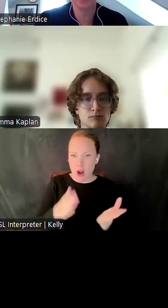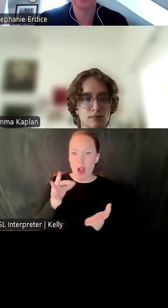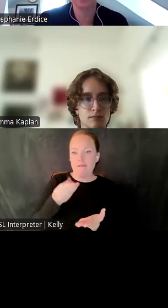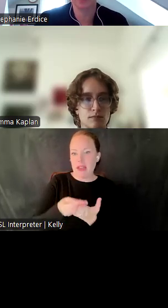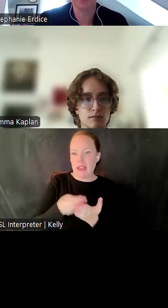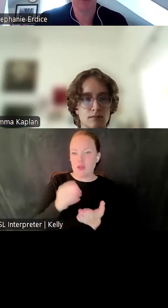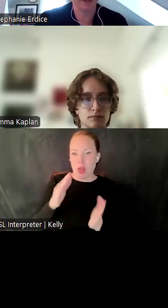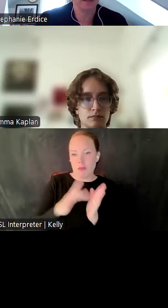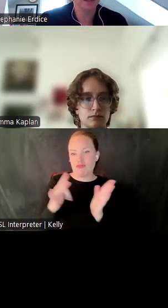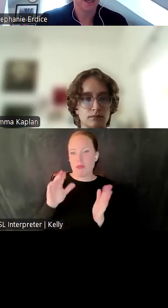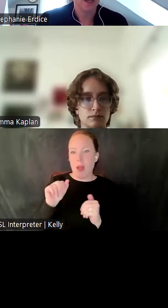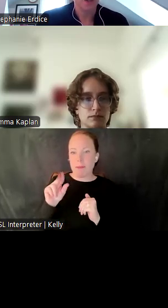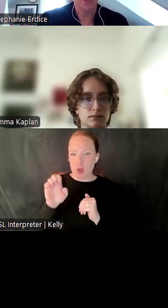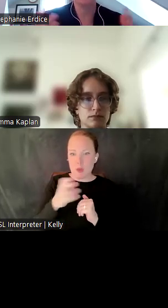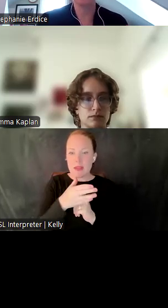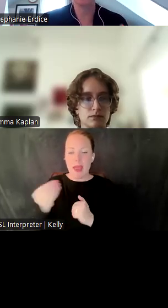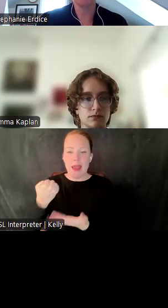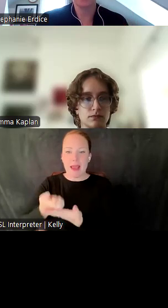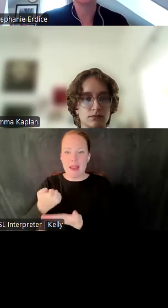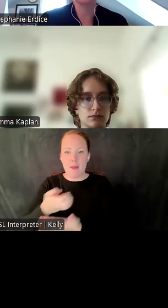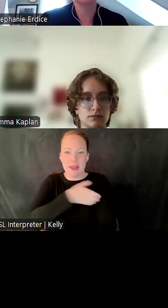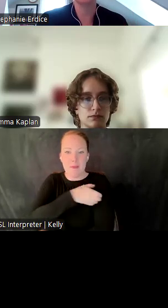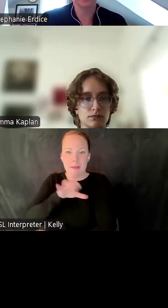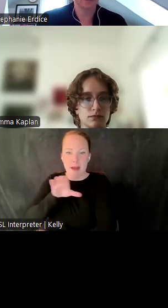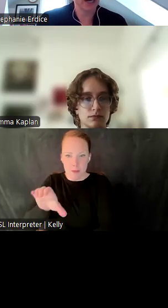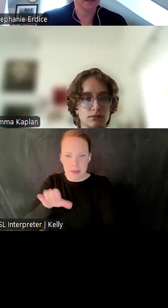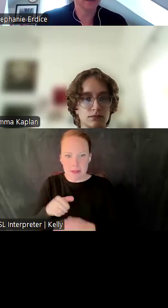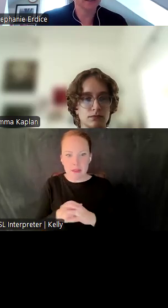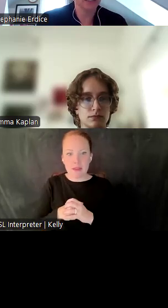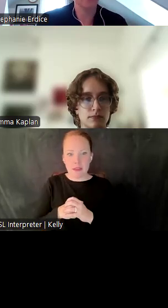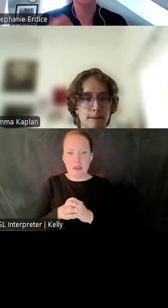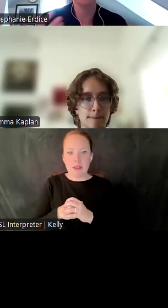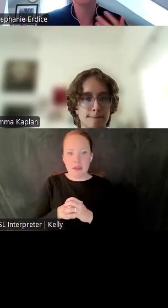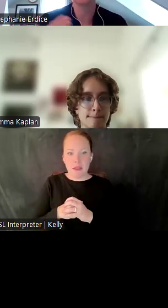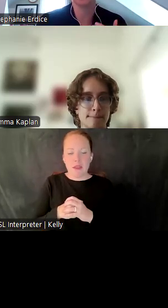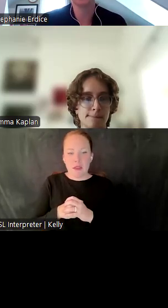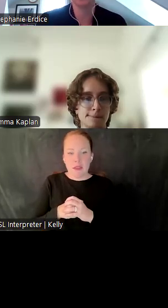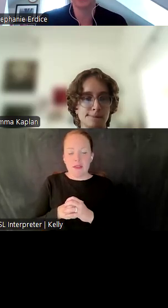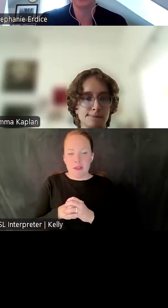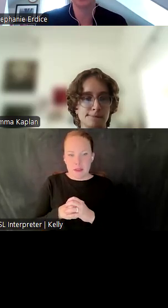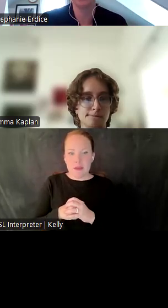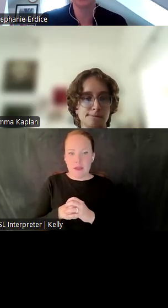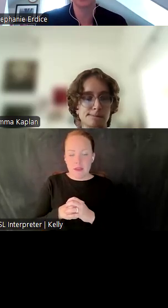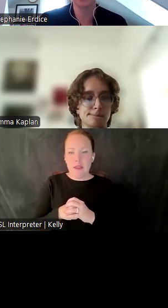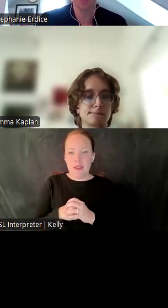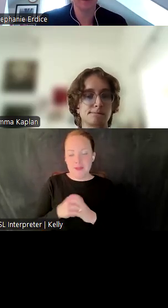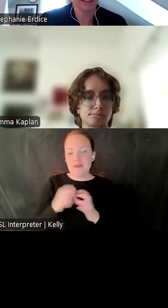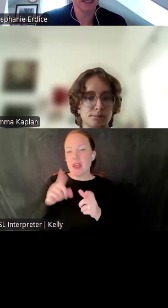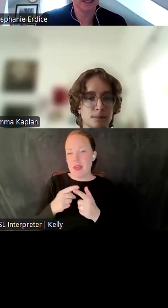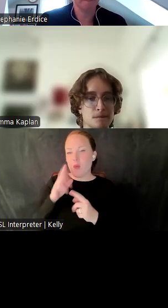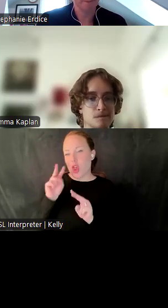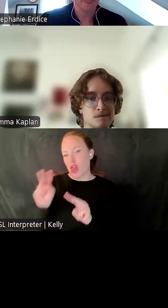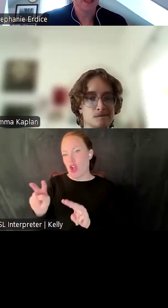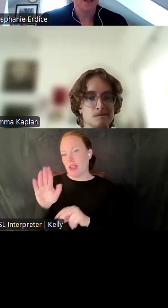abuse and economic empowerment. And then we'll go back to look in the chat to see some of the other examples of financial abuse that you all